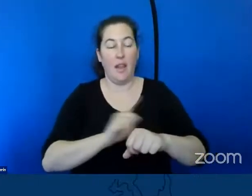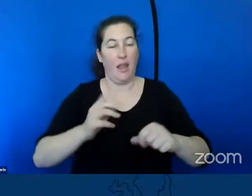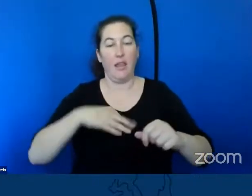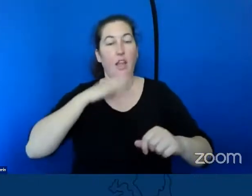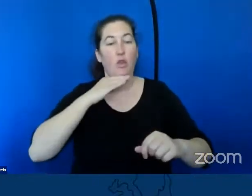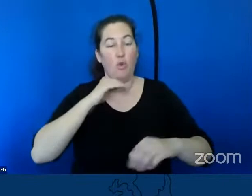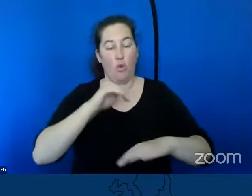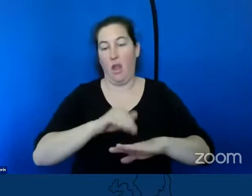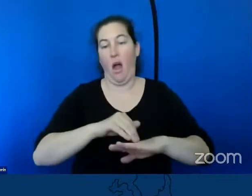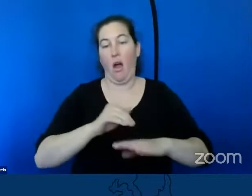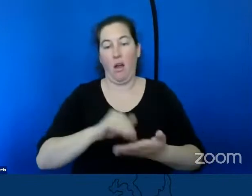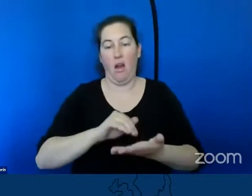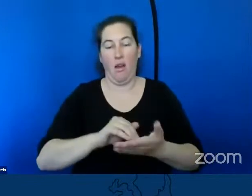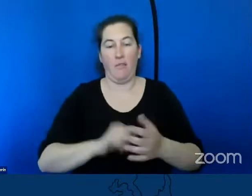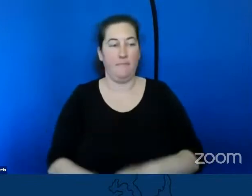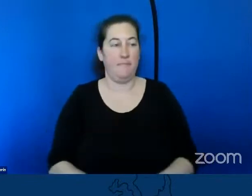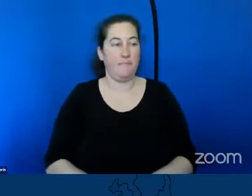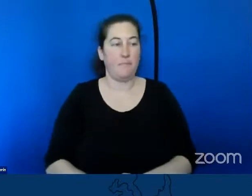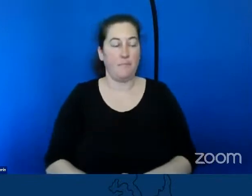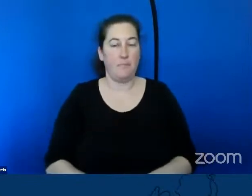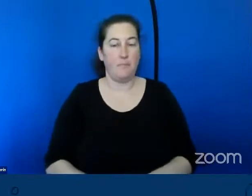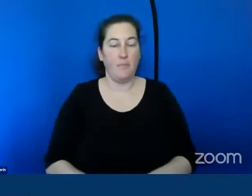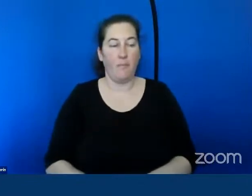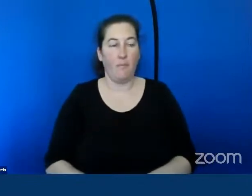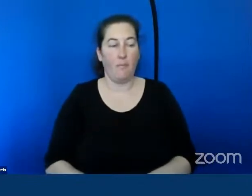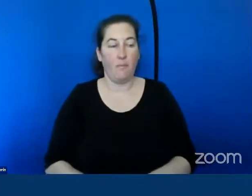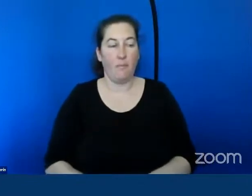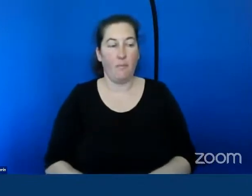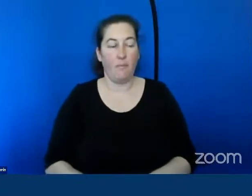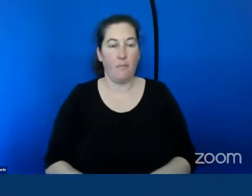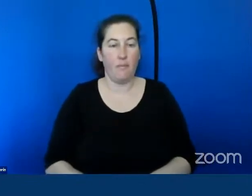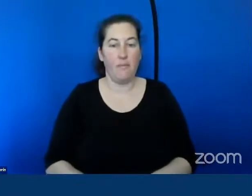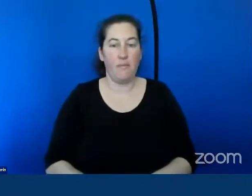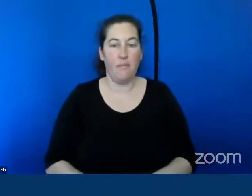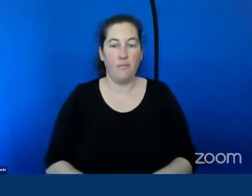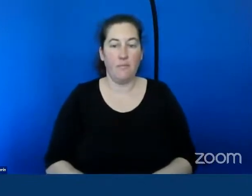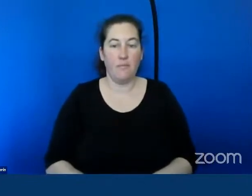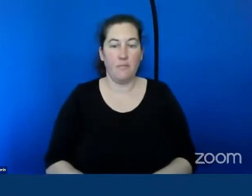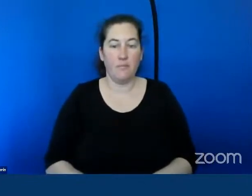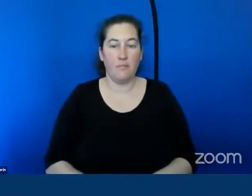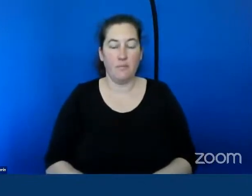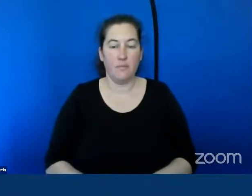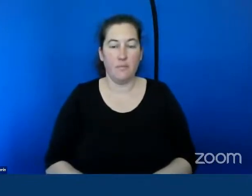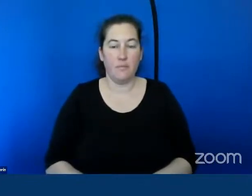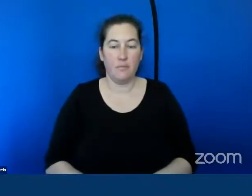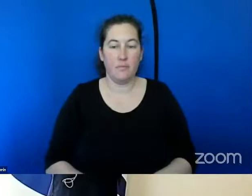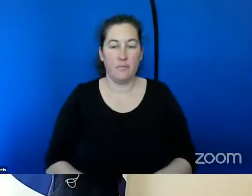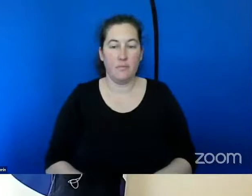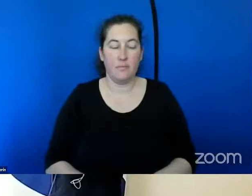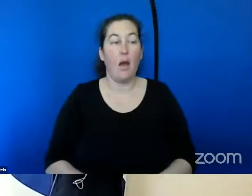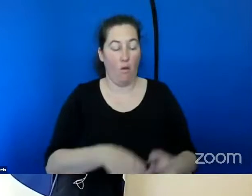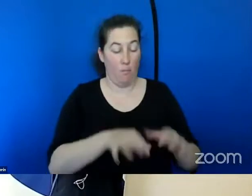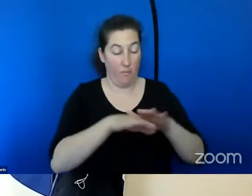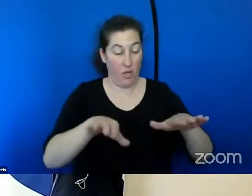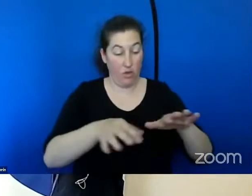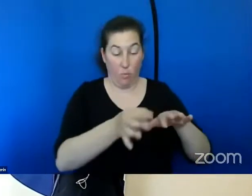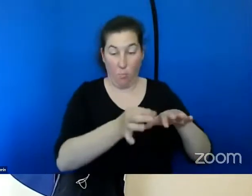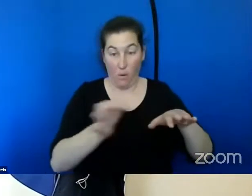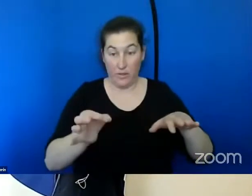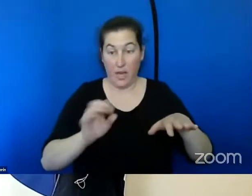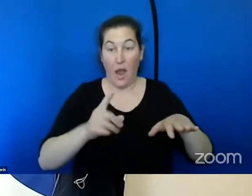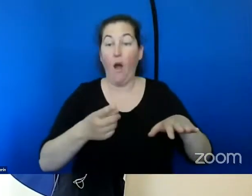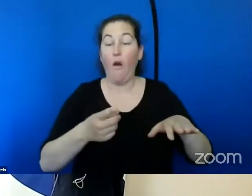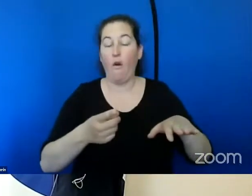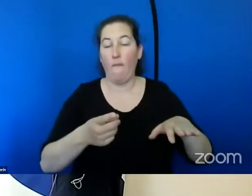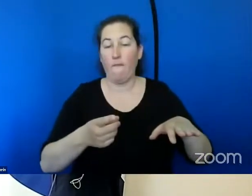So let's head to the Sorbonne University in Paris and see Heat 2 of the current leaders, Smart Arm. Their pilot